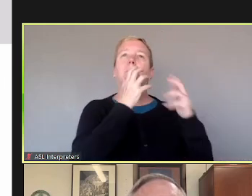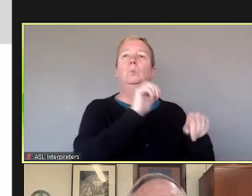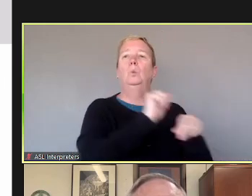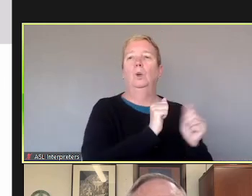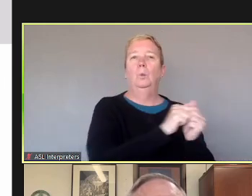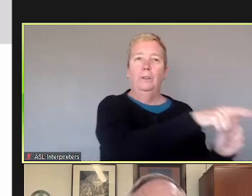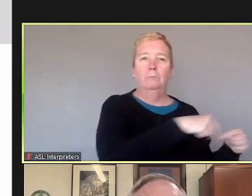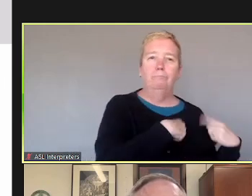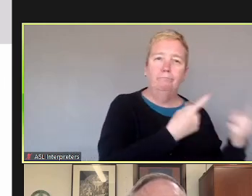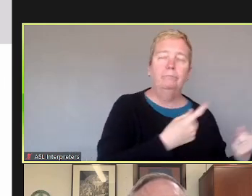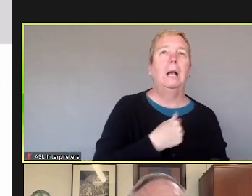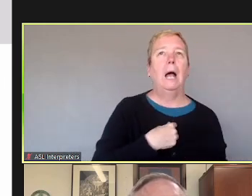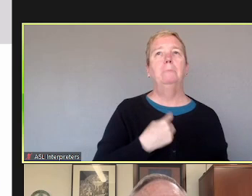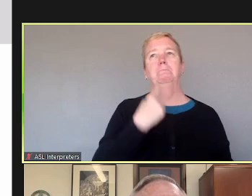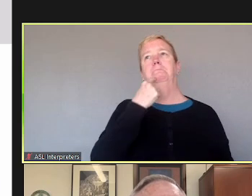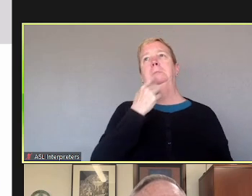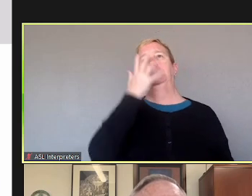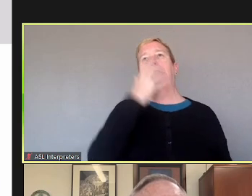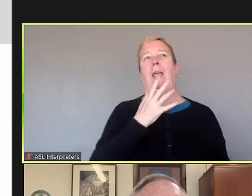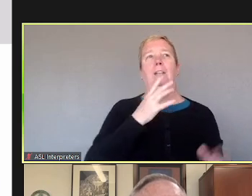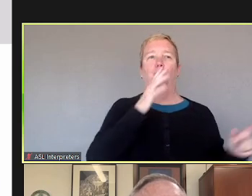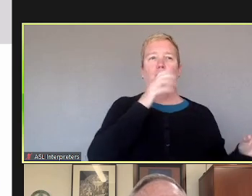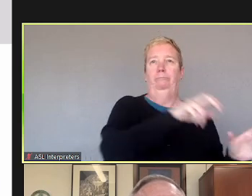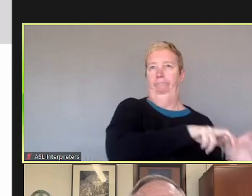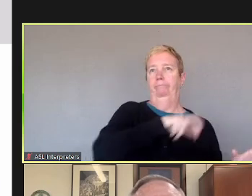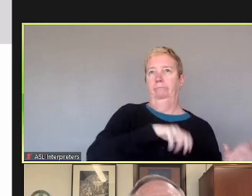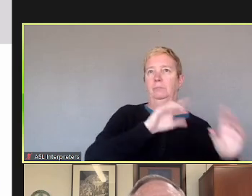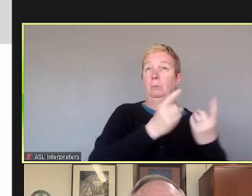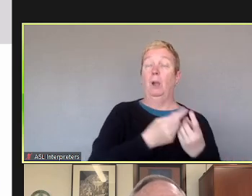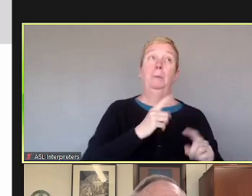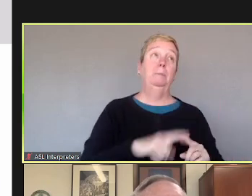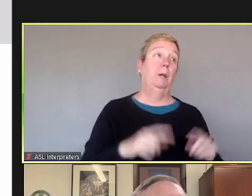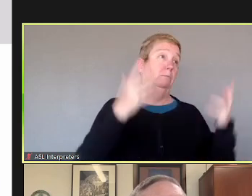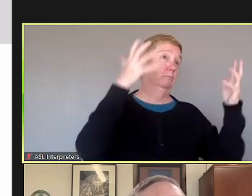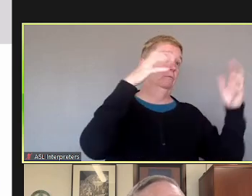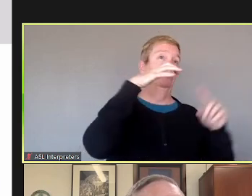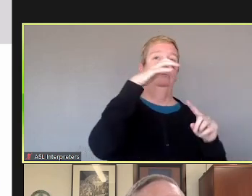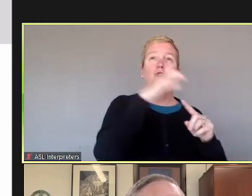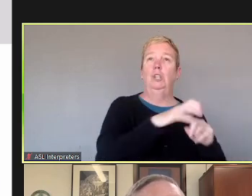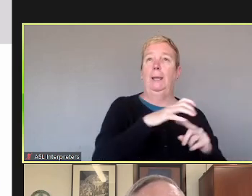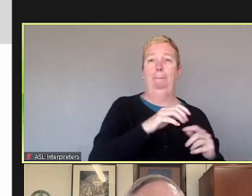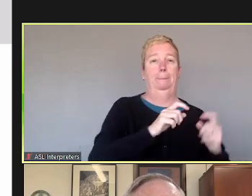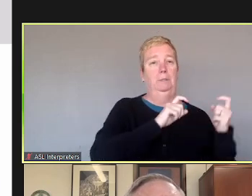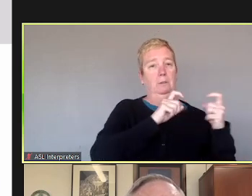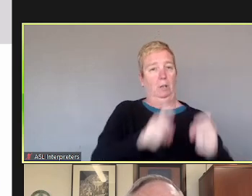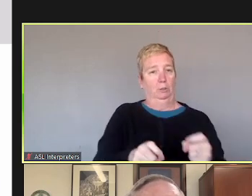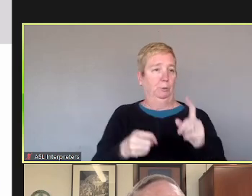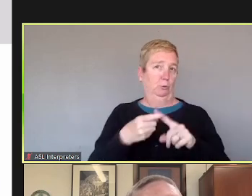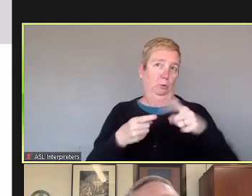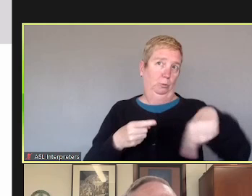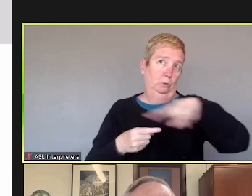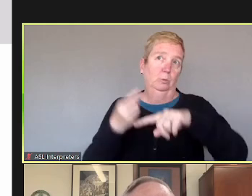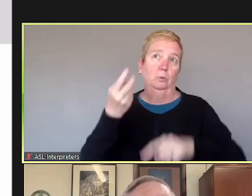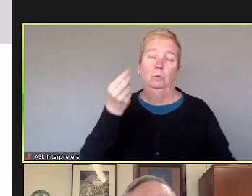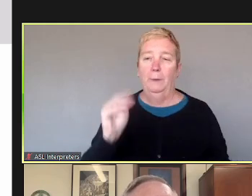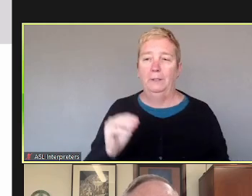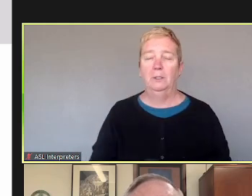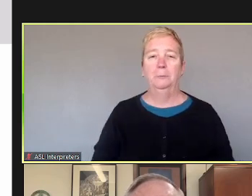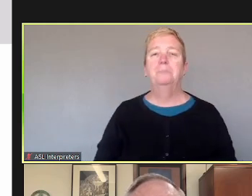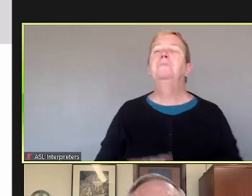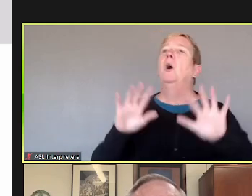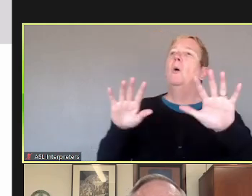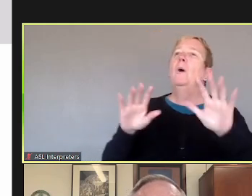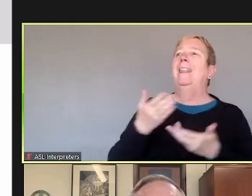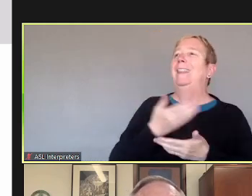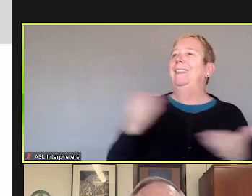acknowledge the amazing contribution that she's made. So things aren't exactly back to normal. I